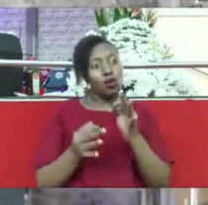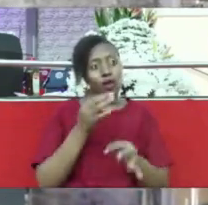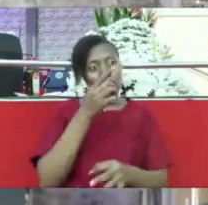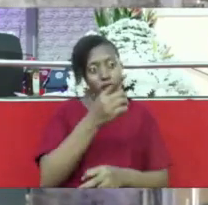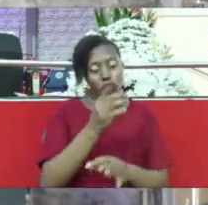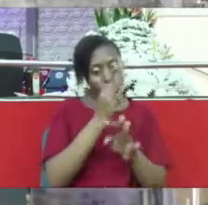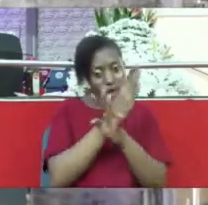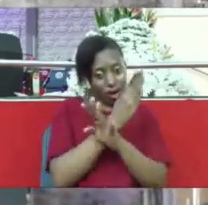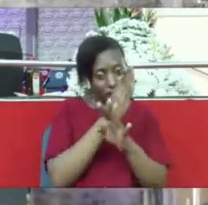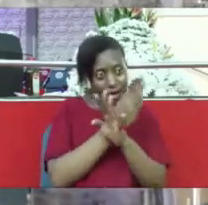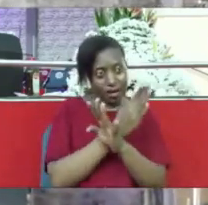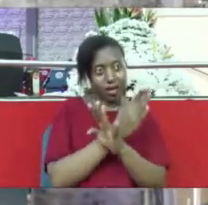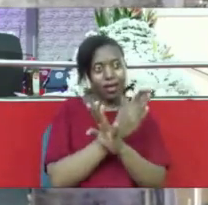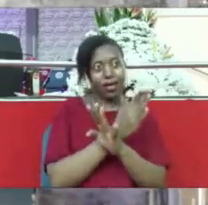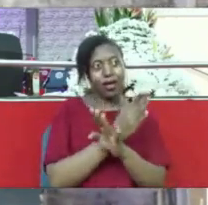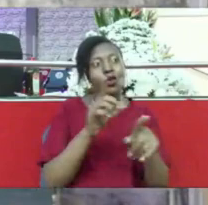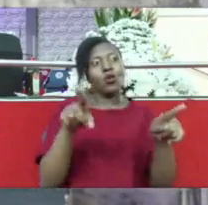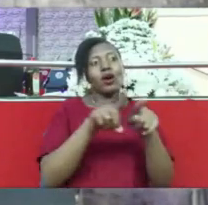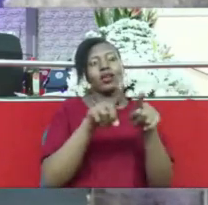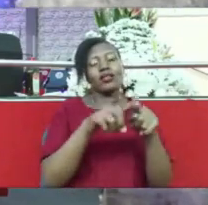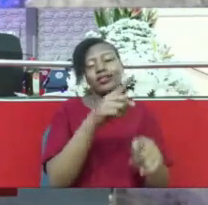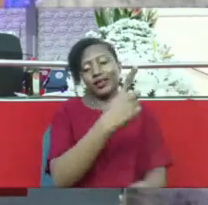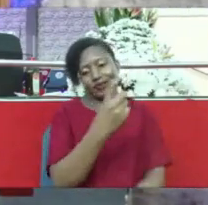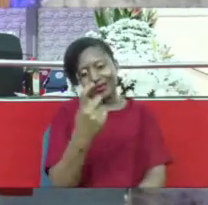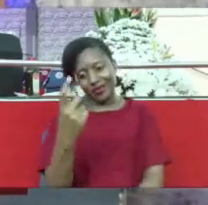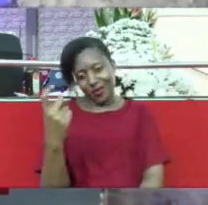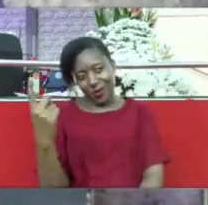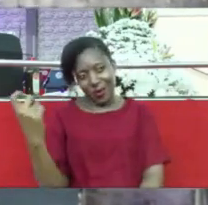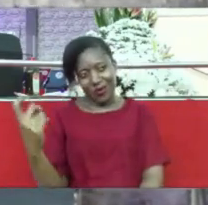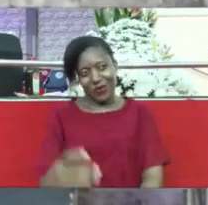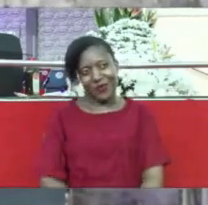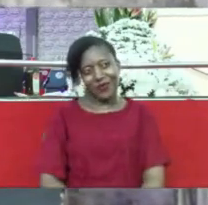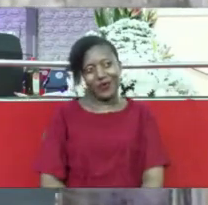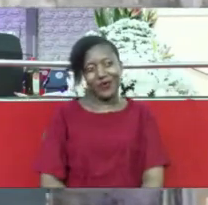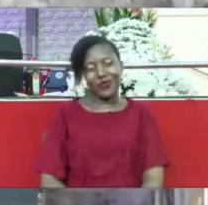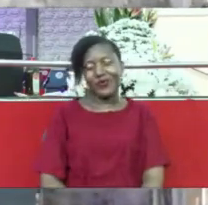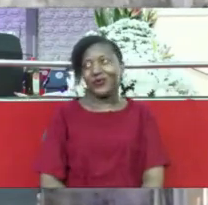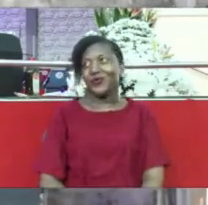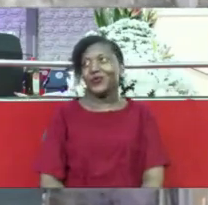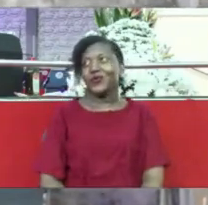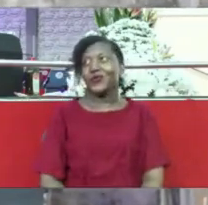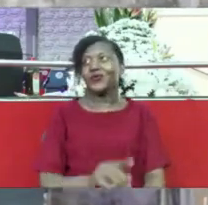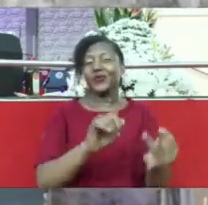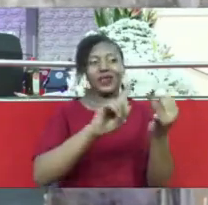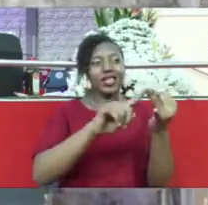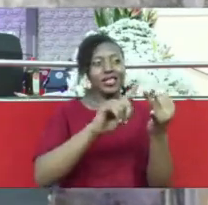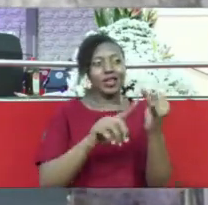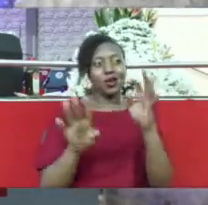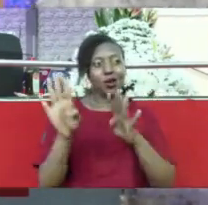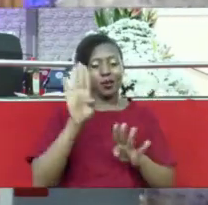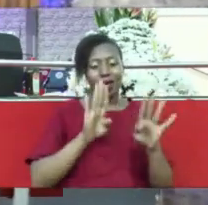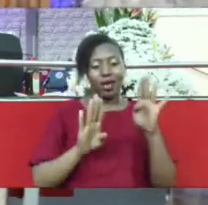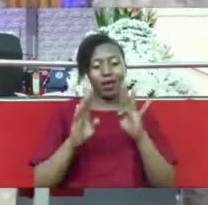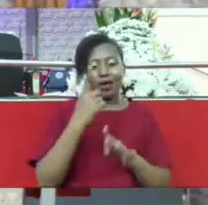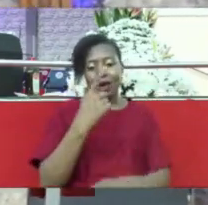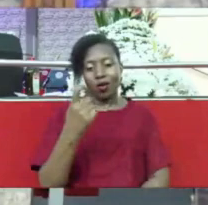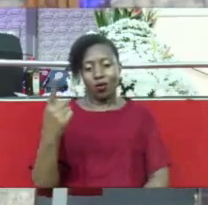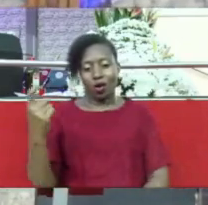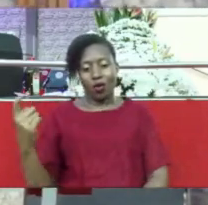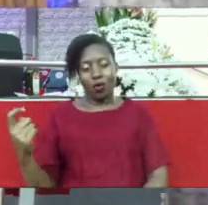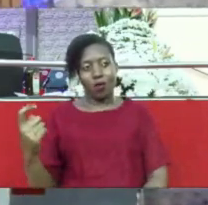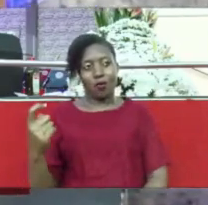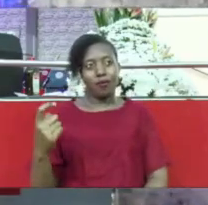mdudu, you better accept you are a worm. Je, kubali wewe ni mdudu. The second feature of a worm is it has a small